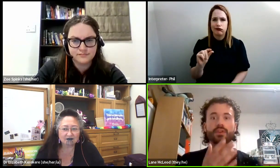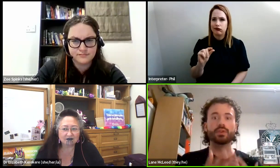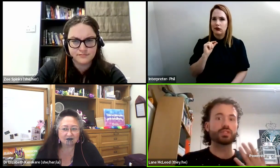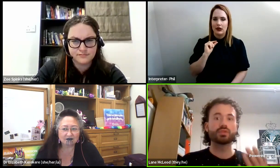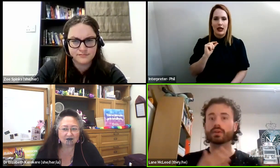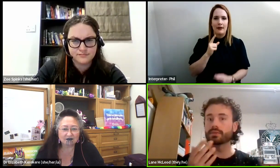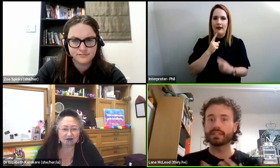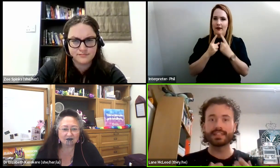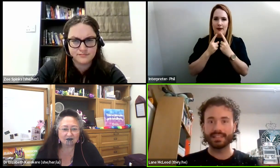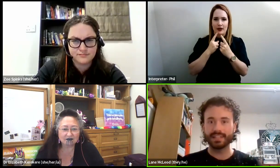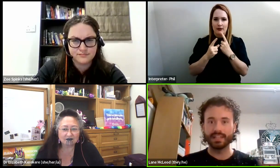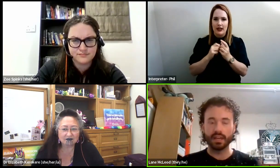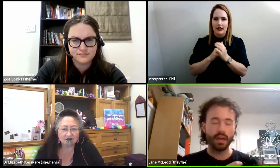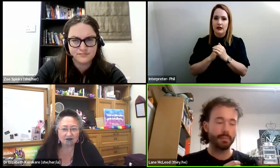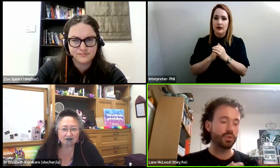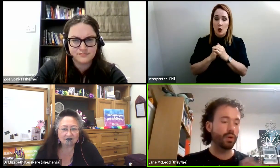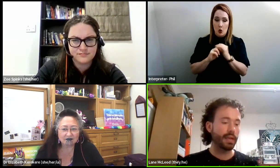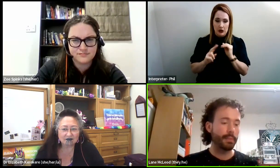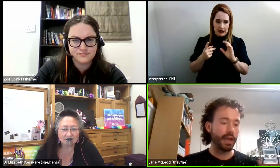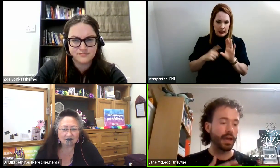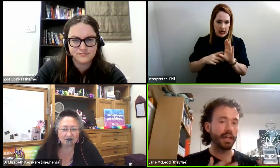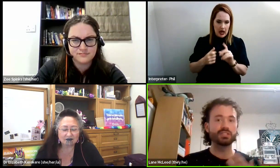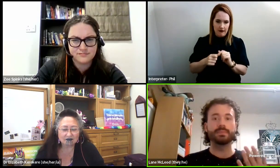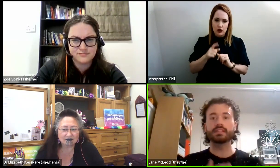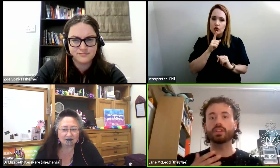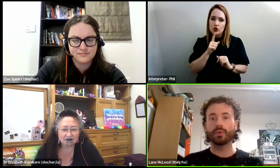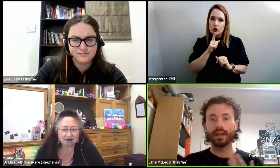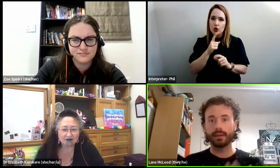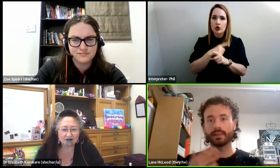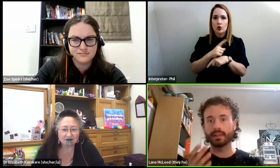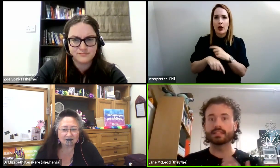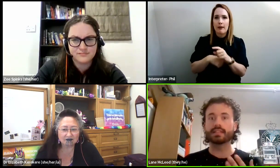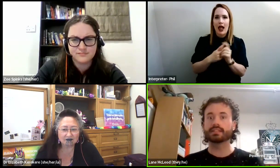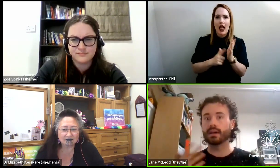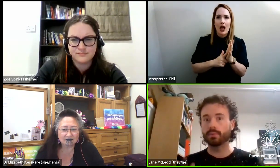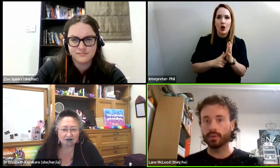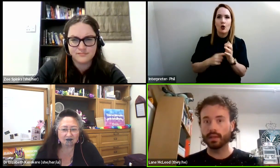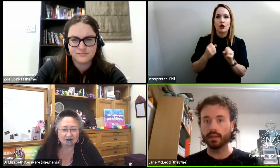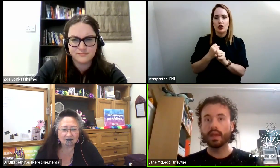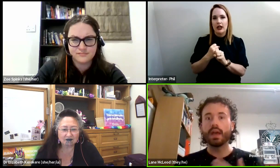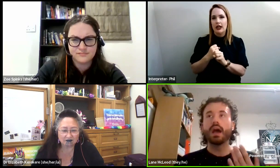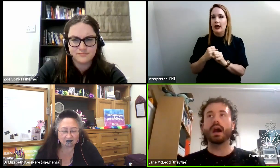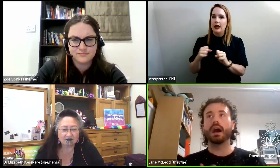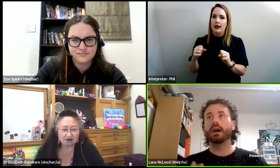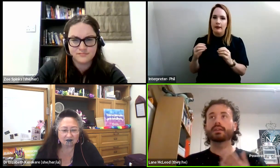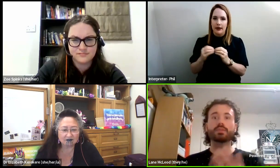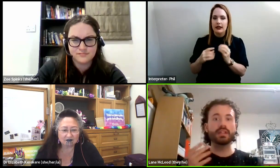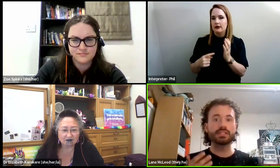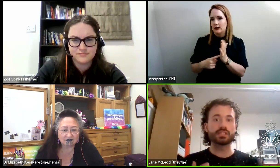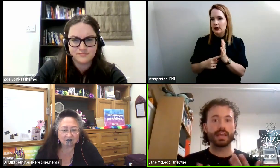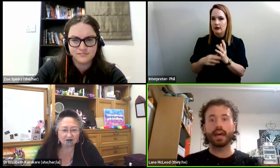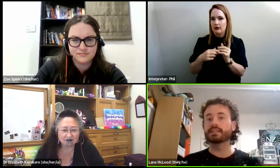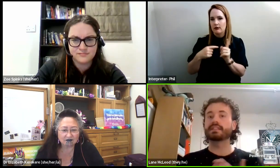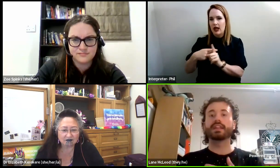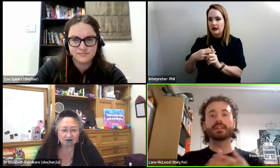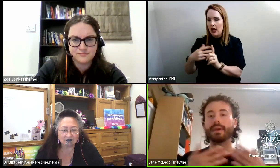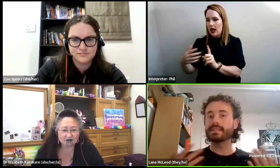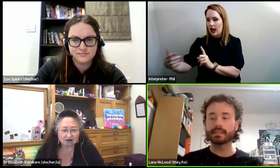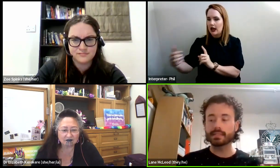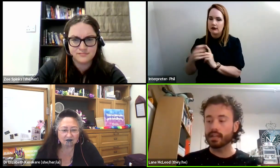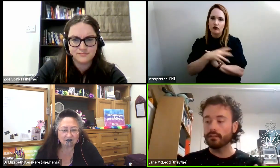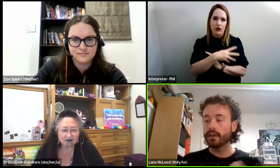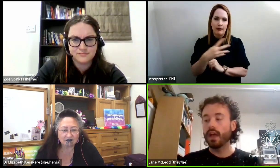a few tutorials in our second year talking about LGBTQIA+ and Takatāpui communities, just like